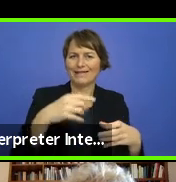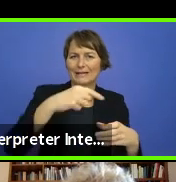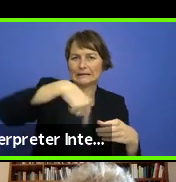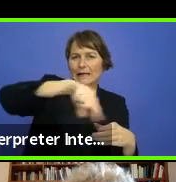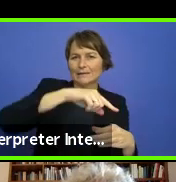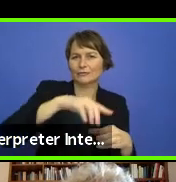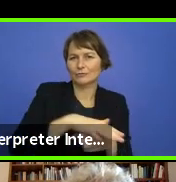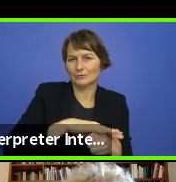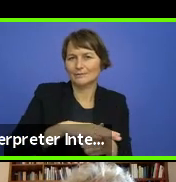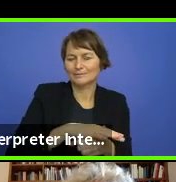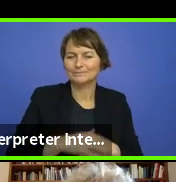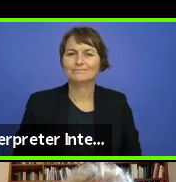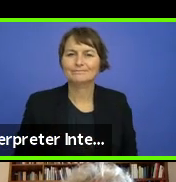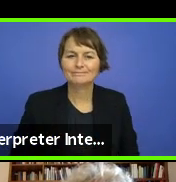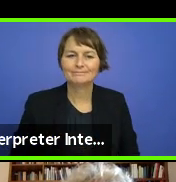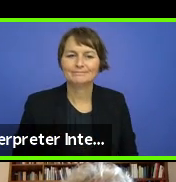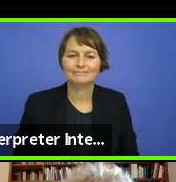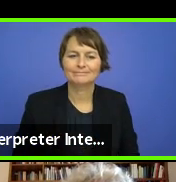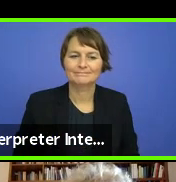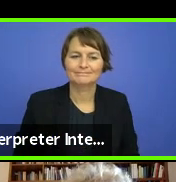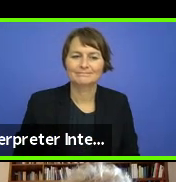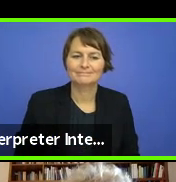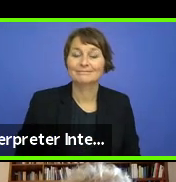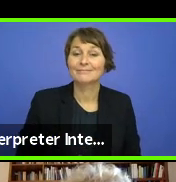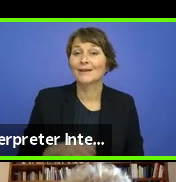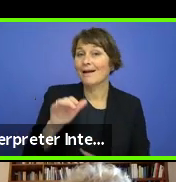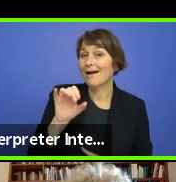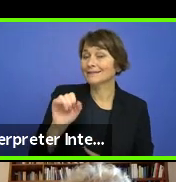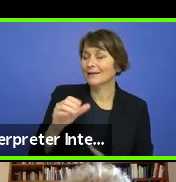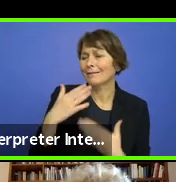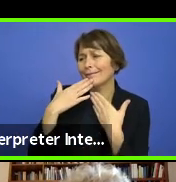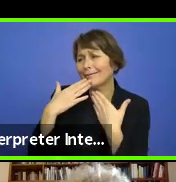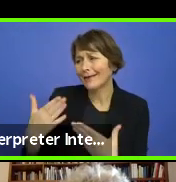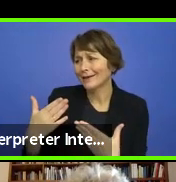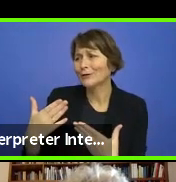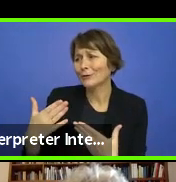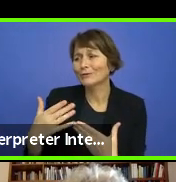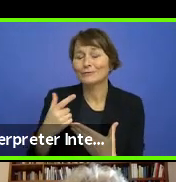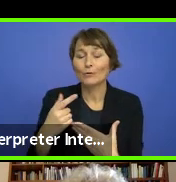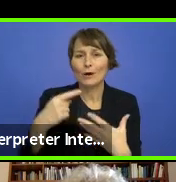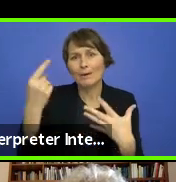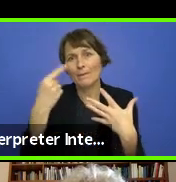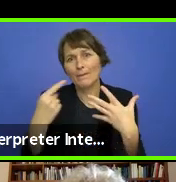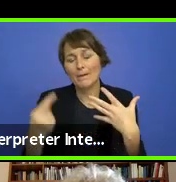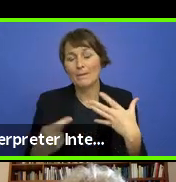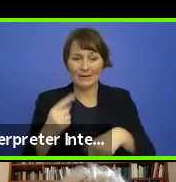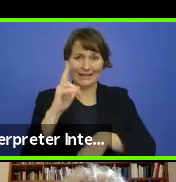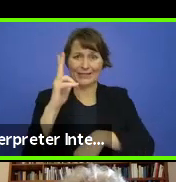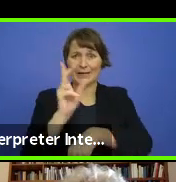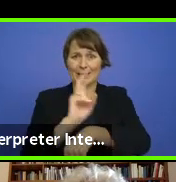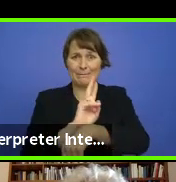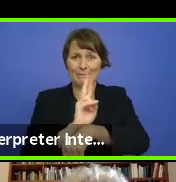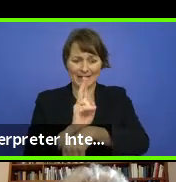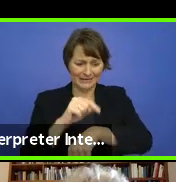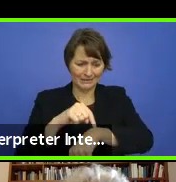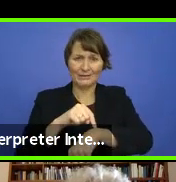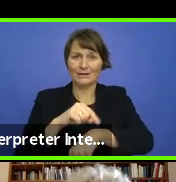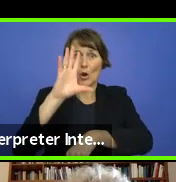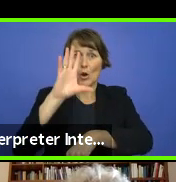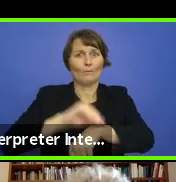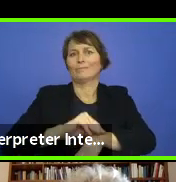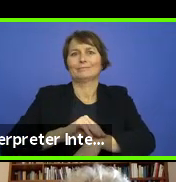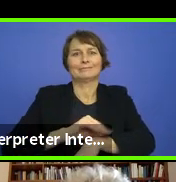You have gone well over your 3 minutes. Sorry for this short time, but we are pressed for time and we really want to give people opportunity to